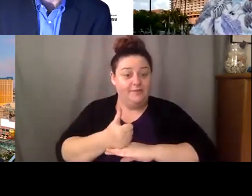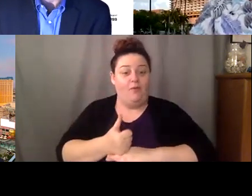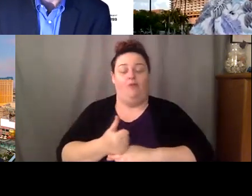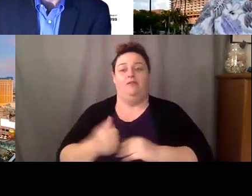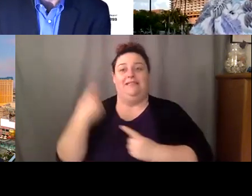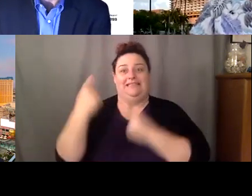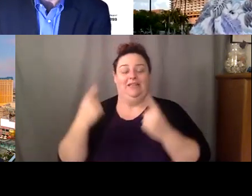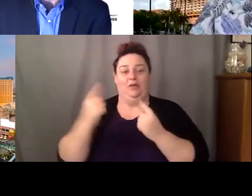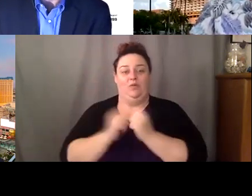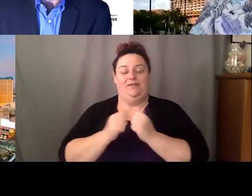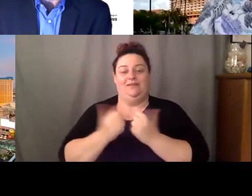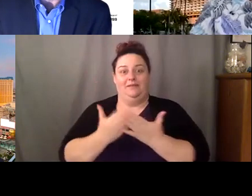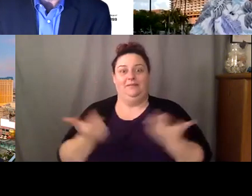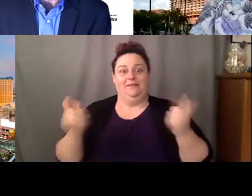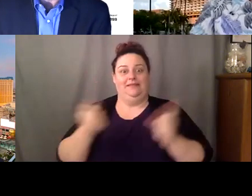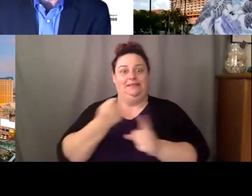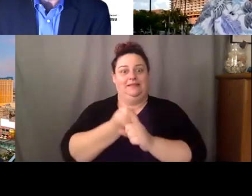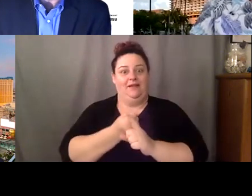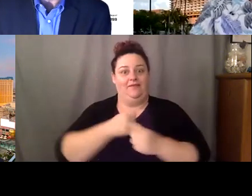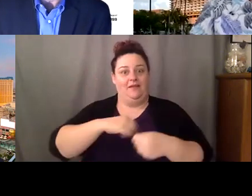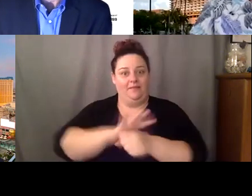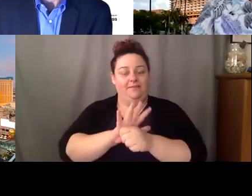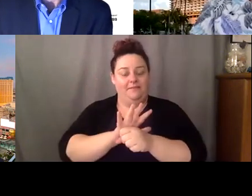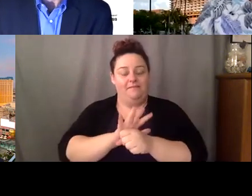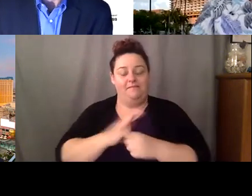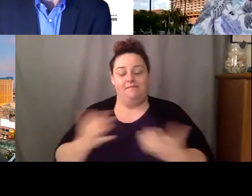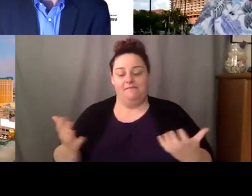at to deal with some of the impacts of the pandemic, whether it was